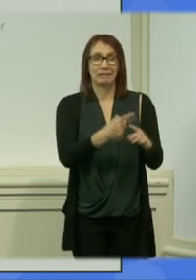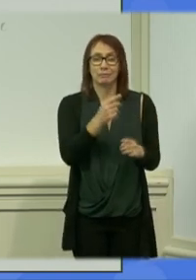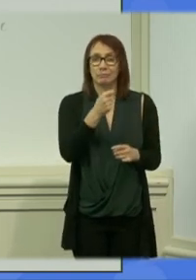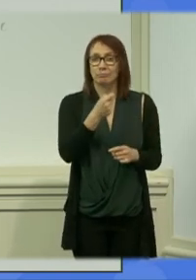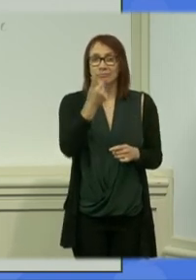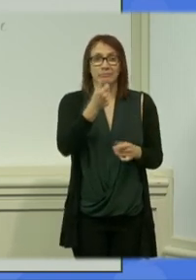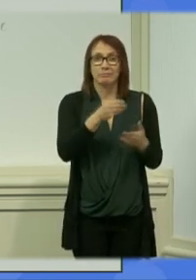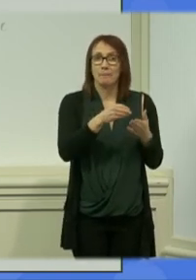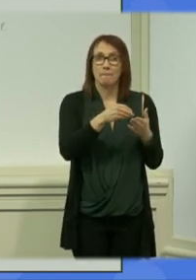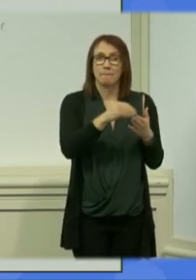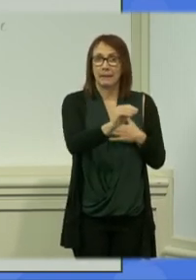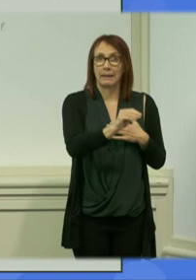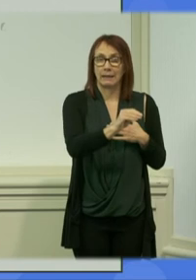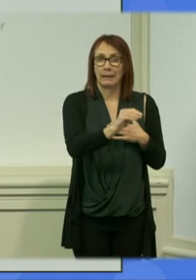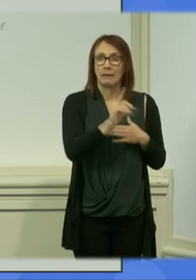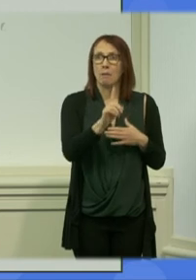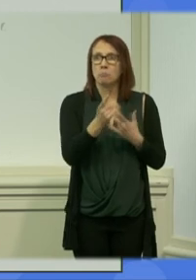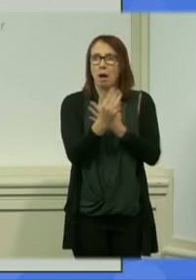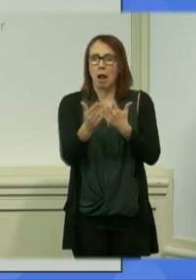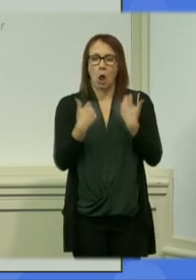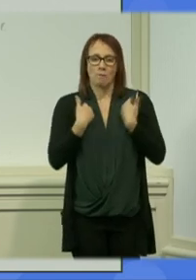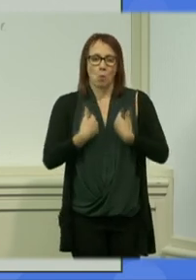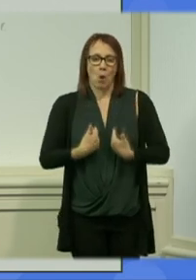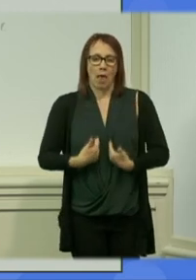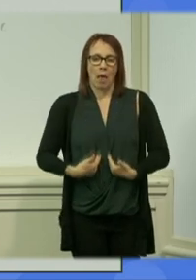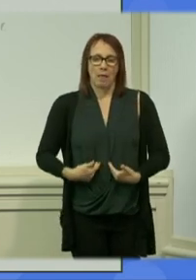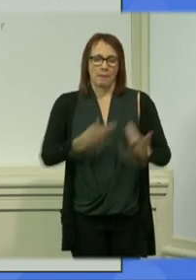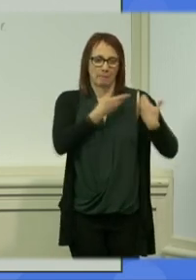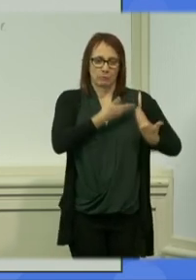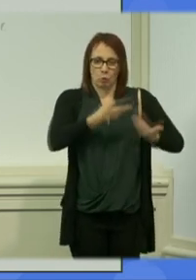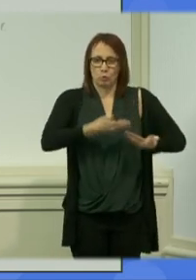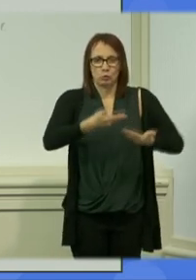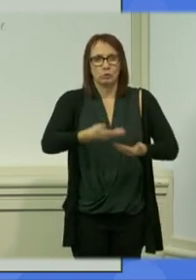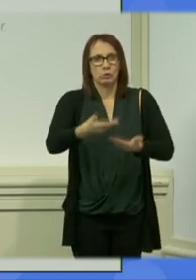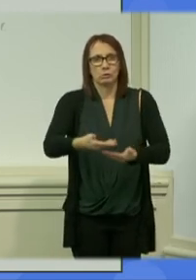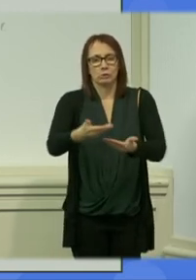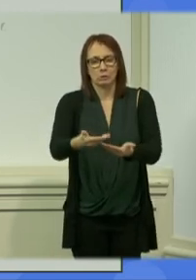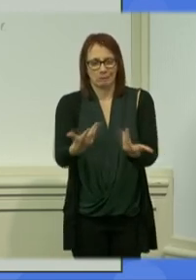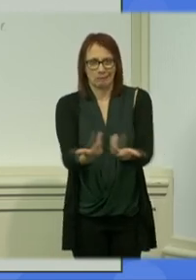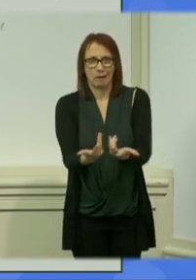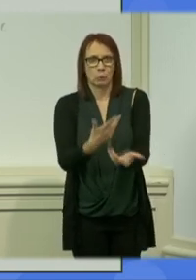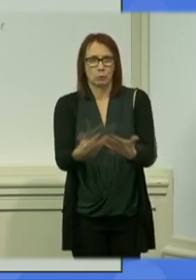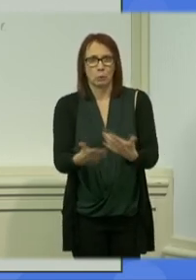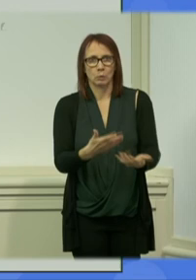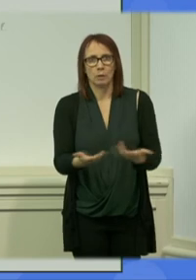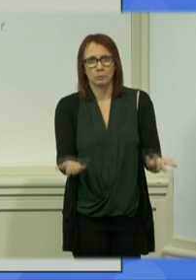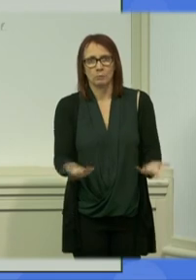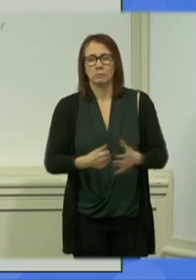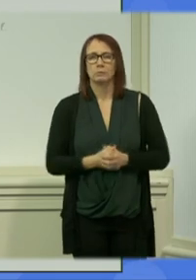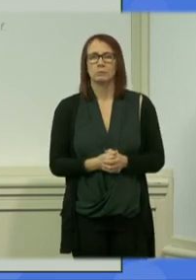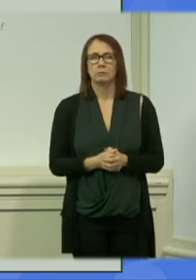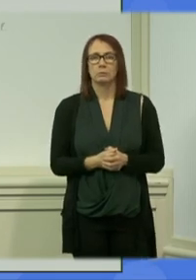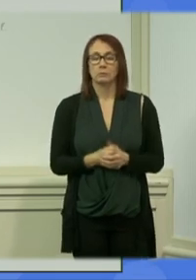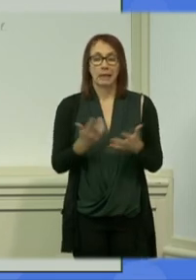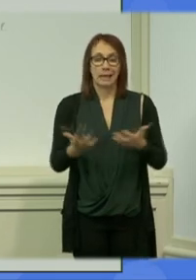pay, but nonetheless, there is significant wealth being passed through the generations today that is going untaxed. Maybe we should do something about that. Encourage reuse, repair